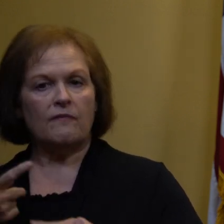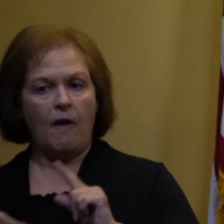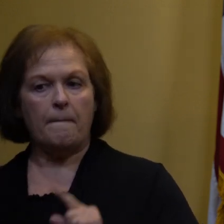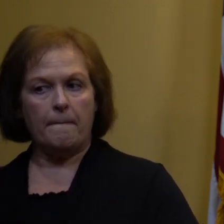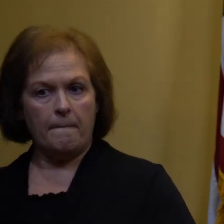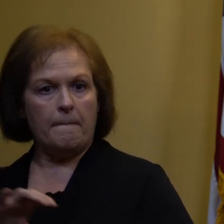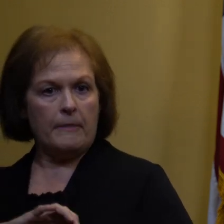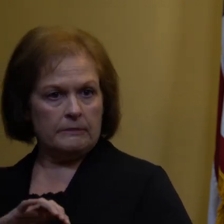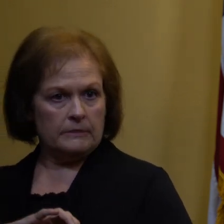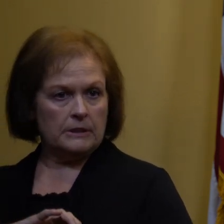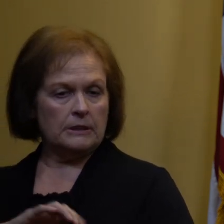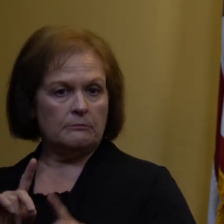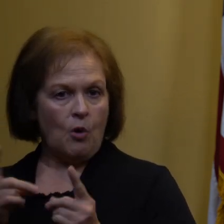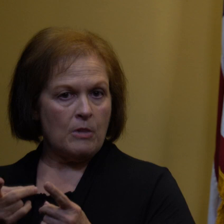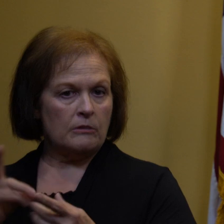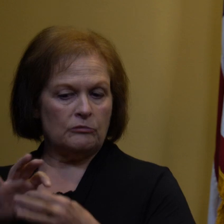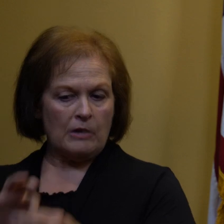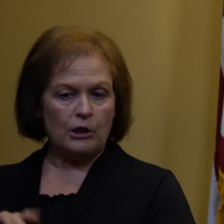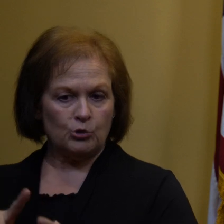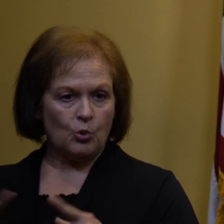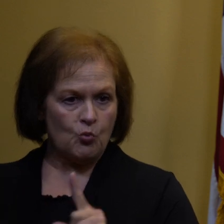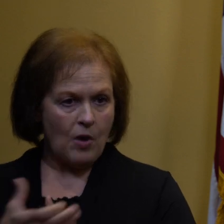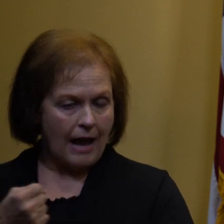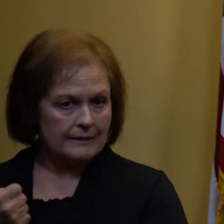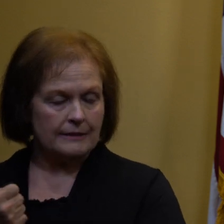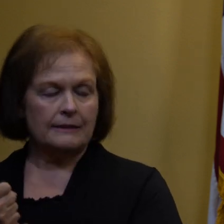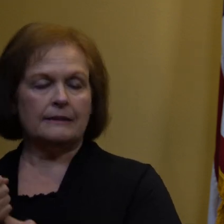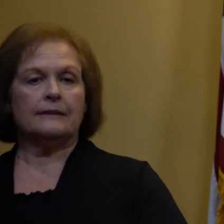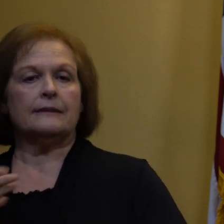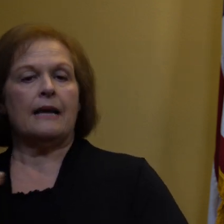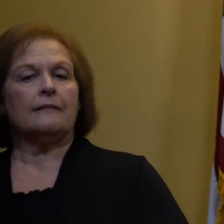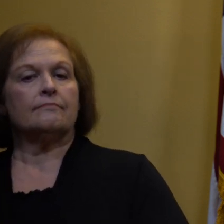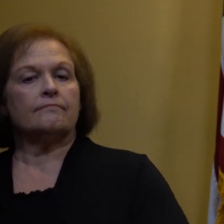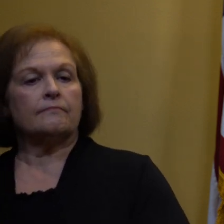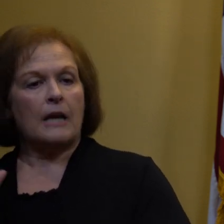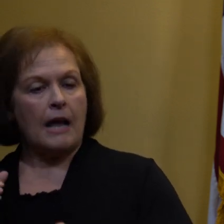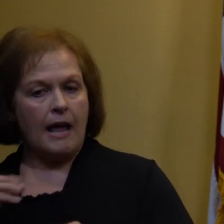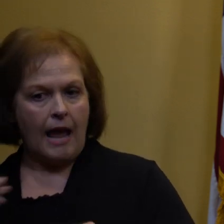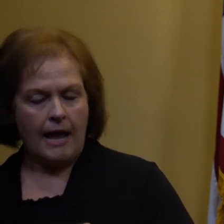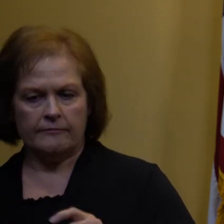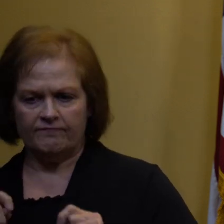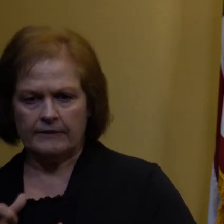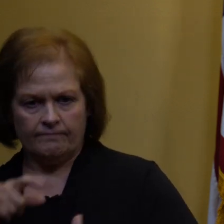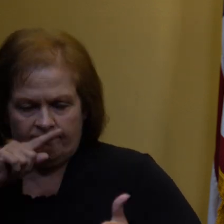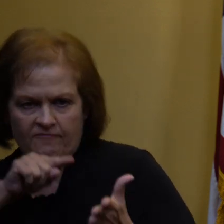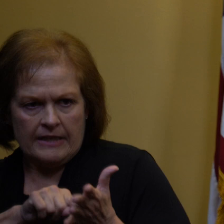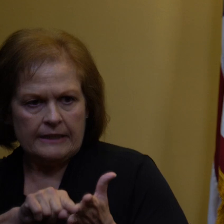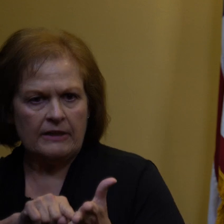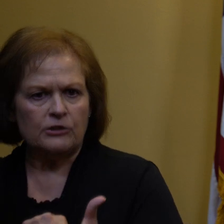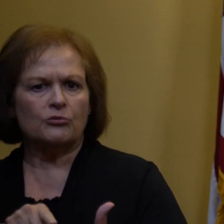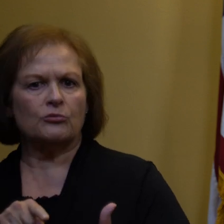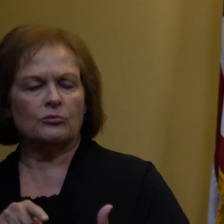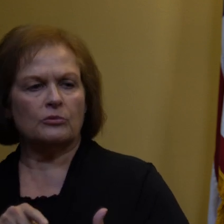New Orleans Police Department as it relates to arrests and the like, and just swift investigative practices,